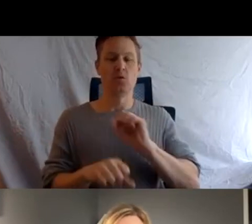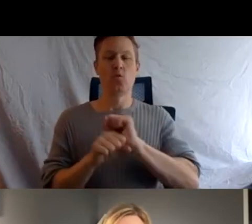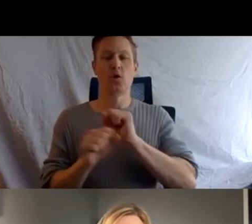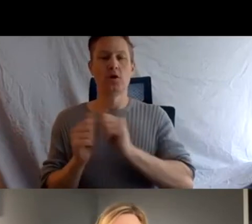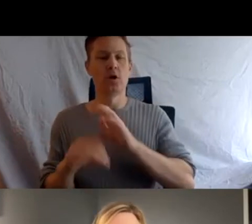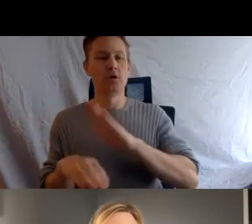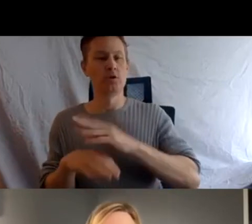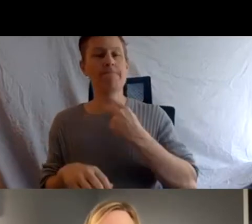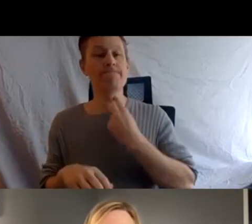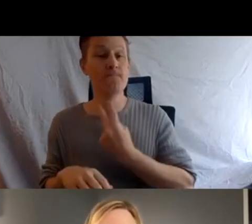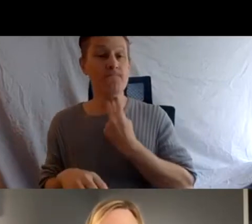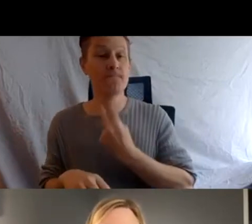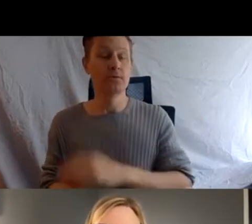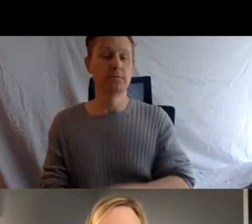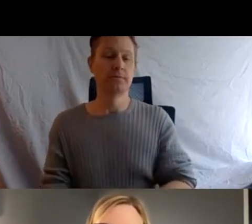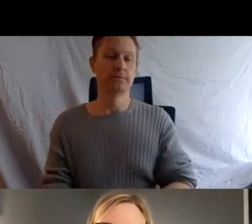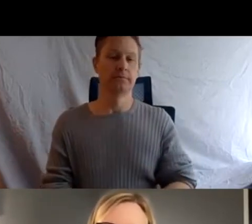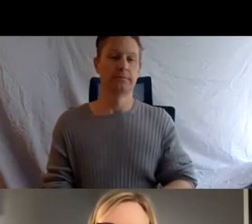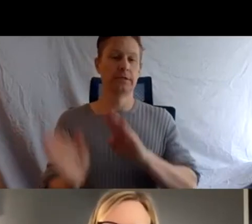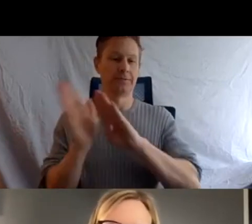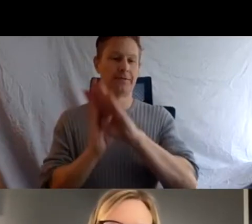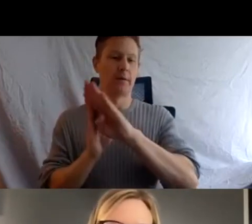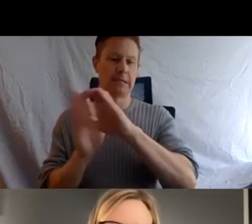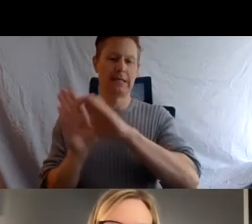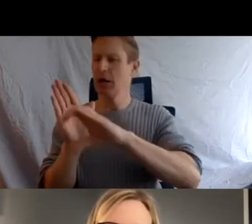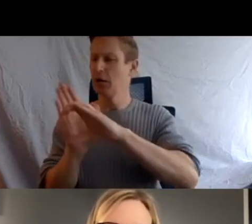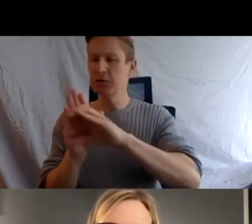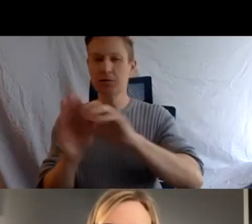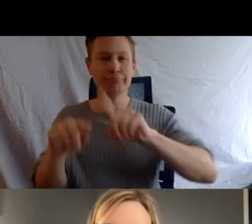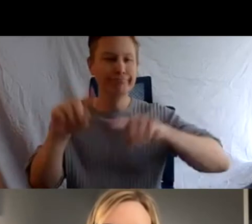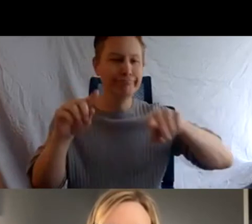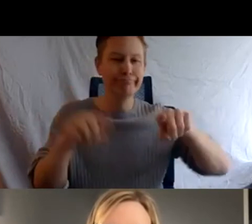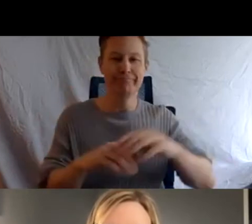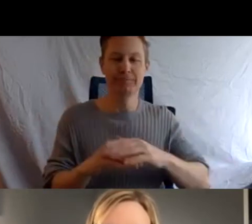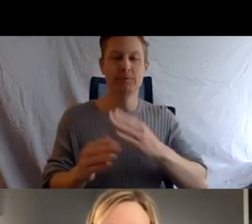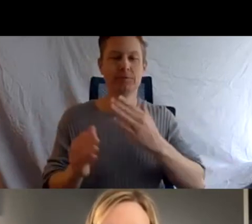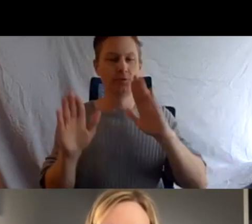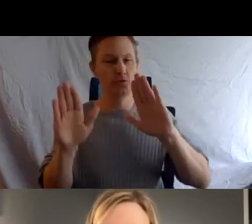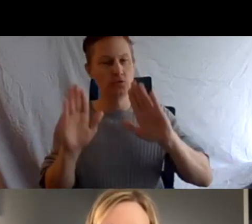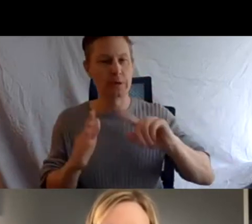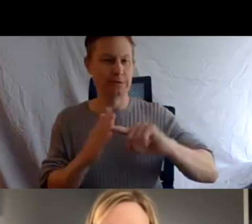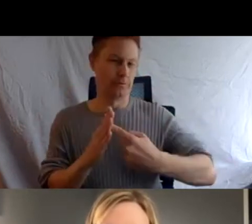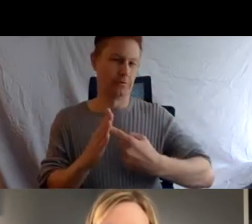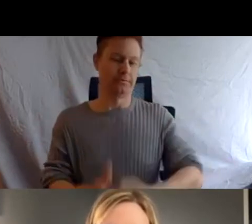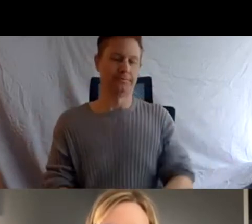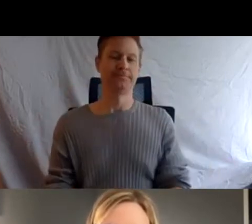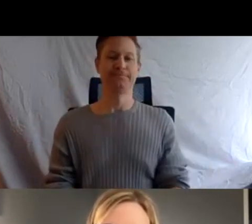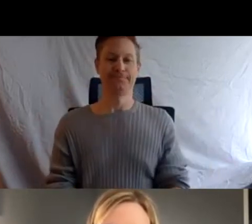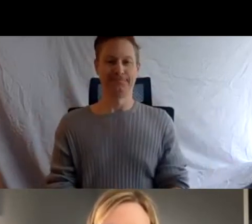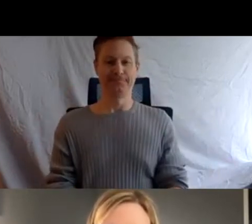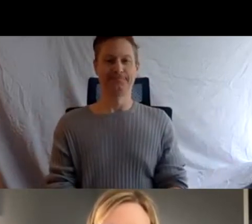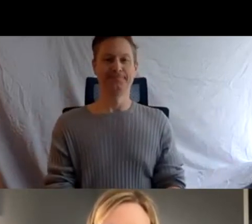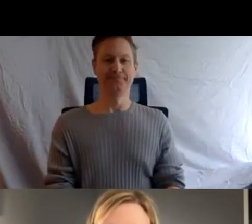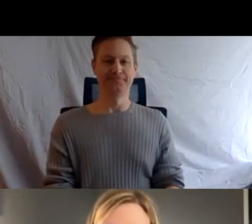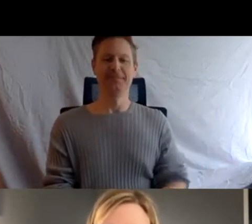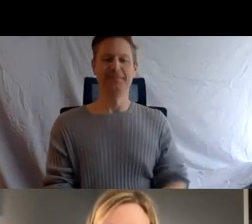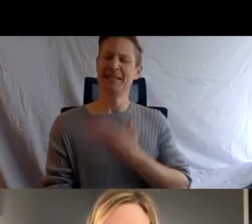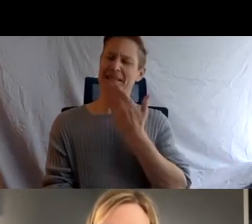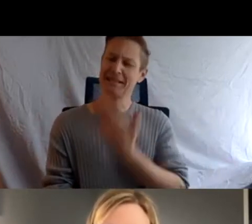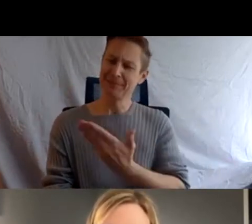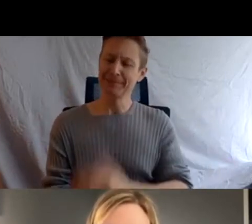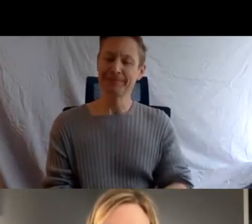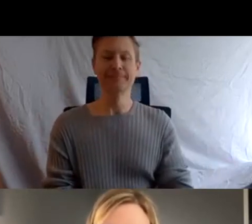just, developing characters and stuff, I think is a great thing. So thank you,